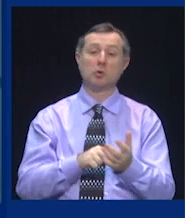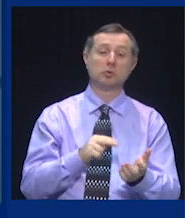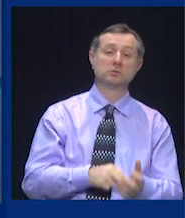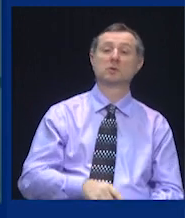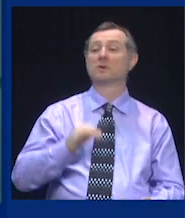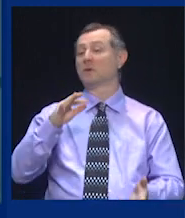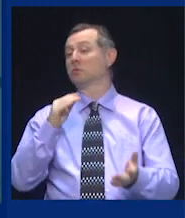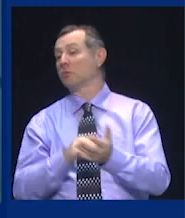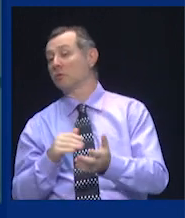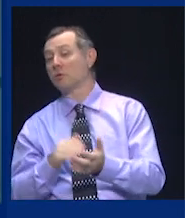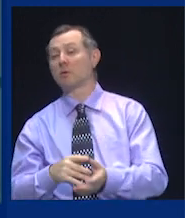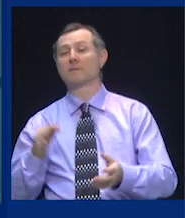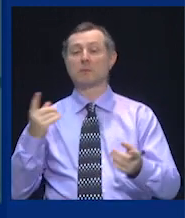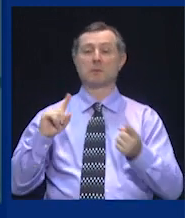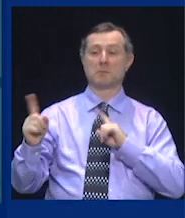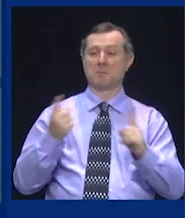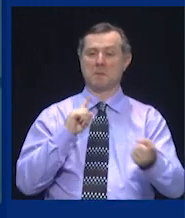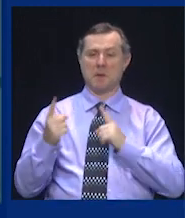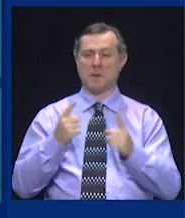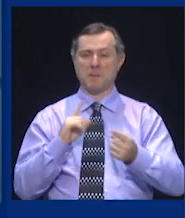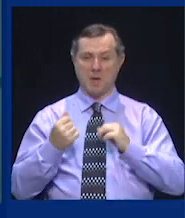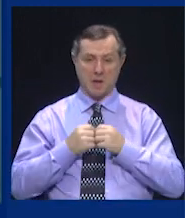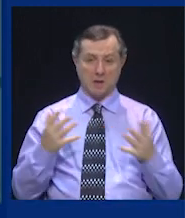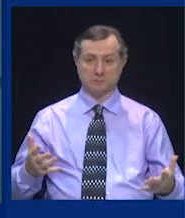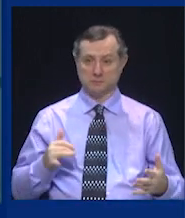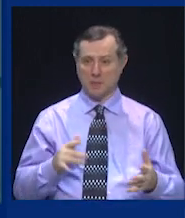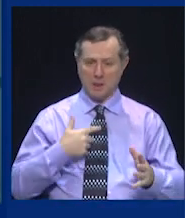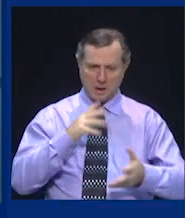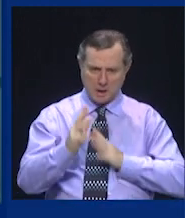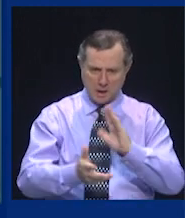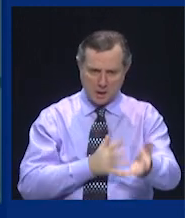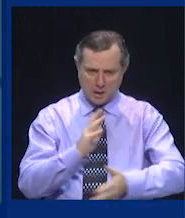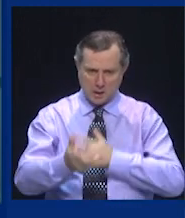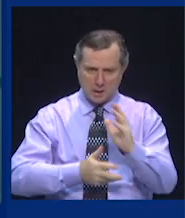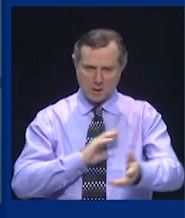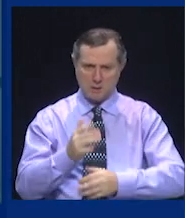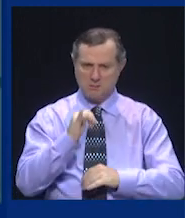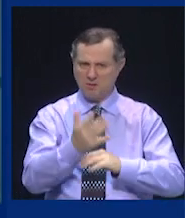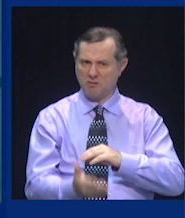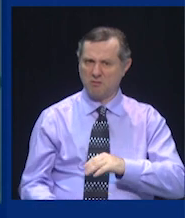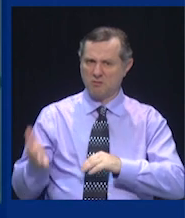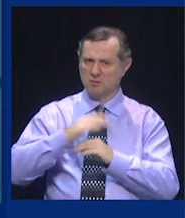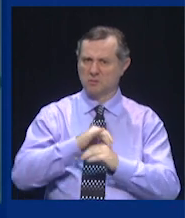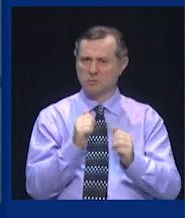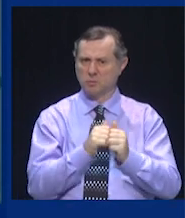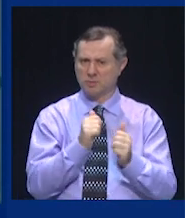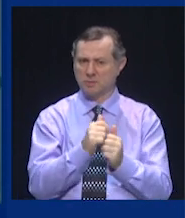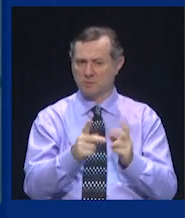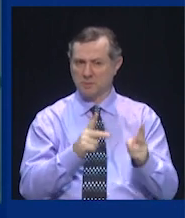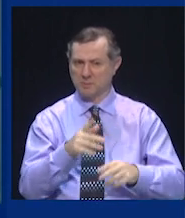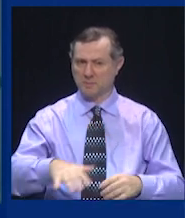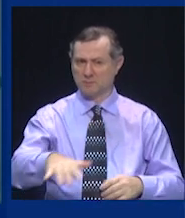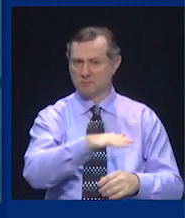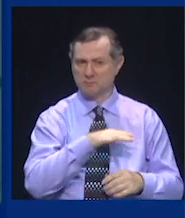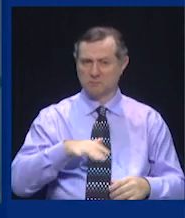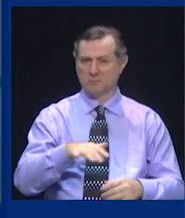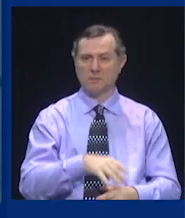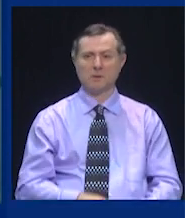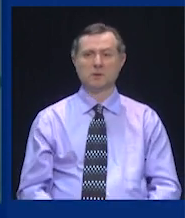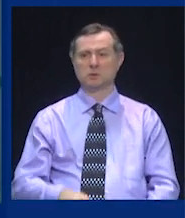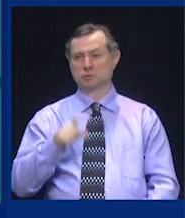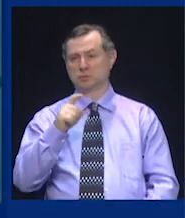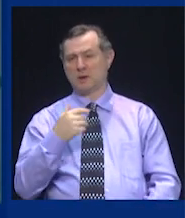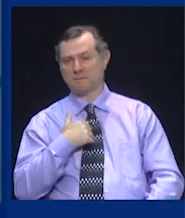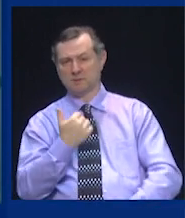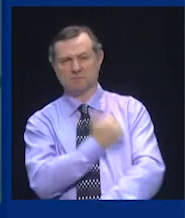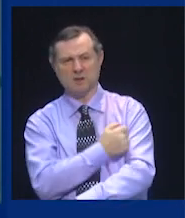from the public, and you're dealing with dozens of people, maybe hundreds of people, you should be